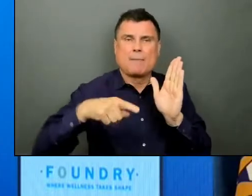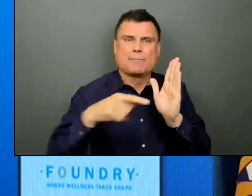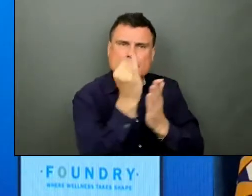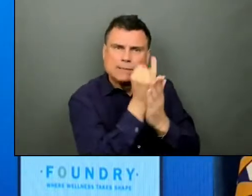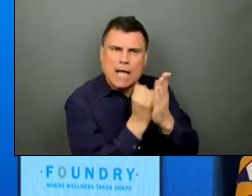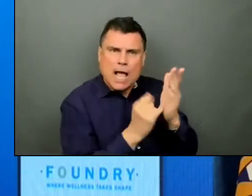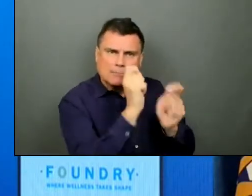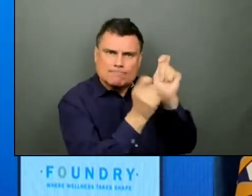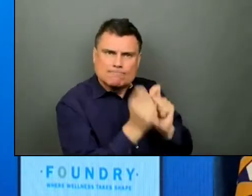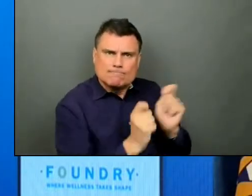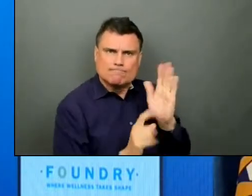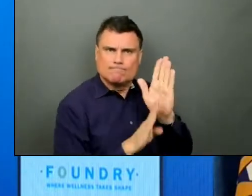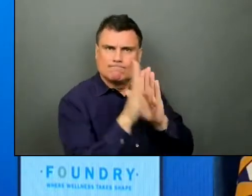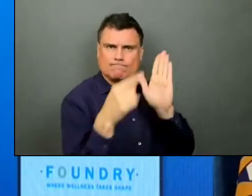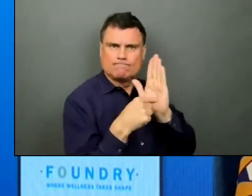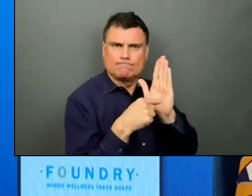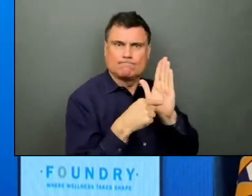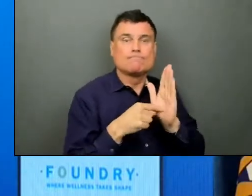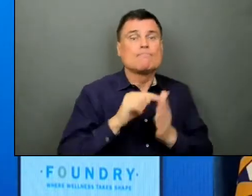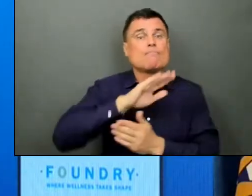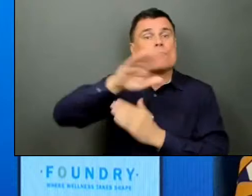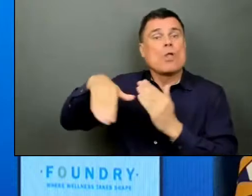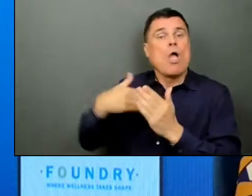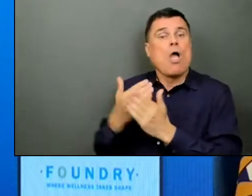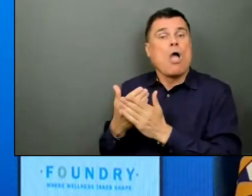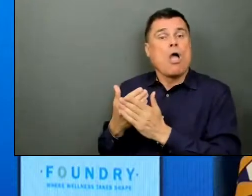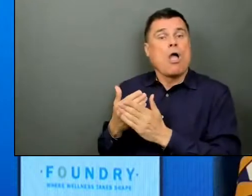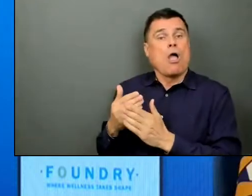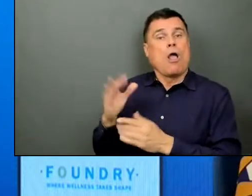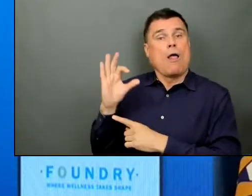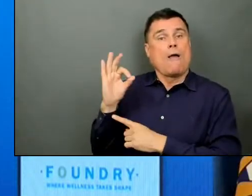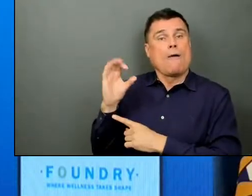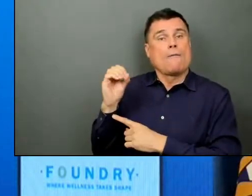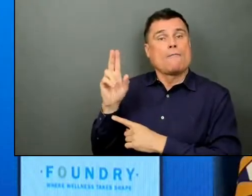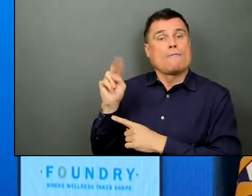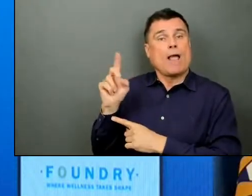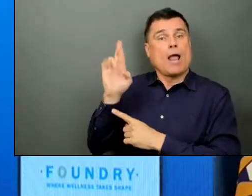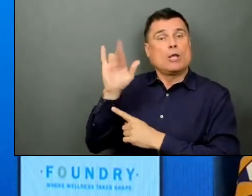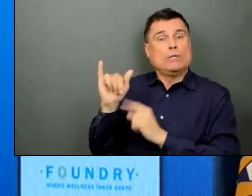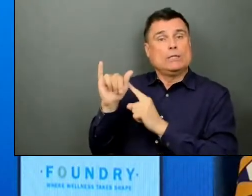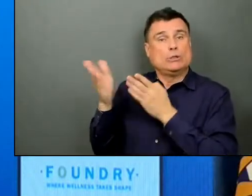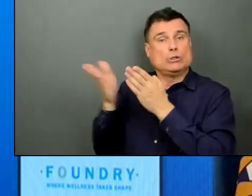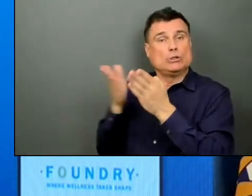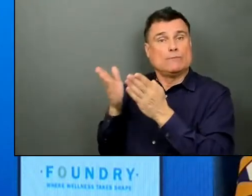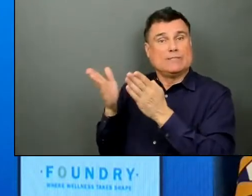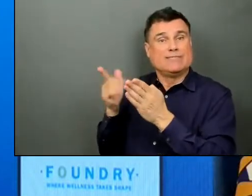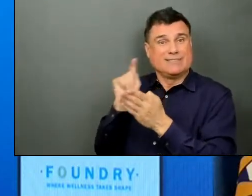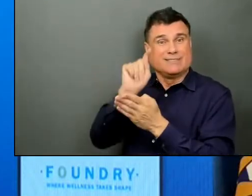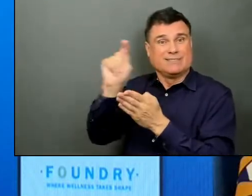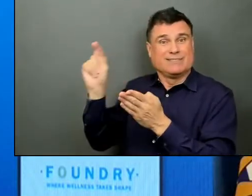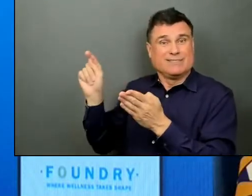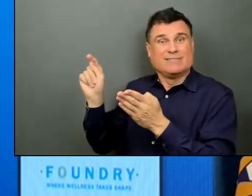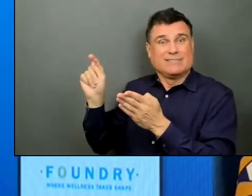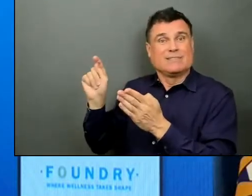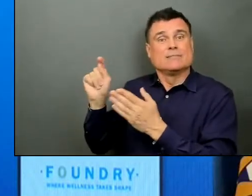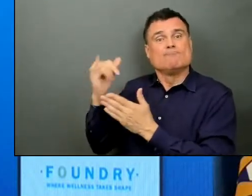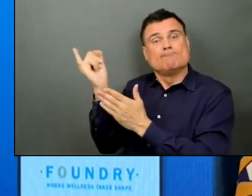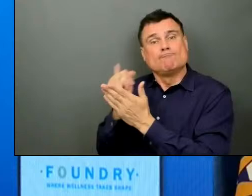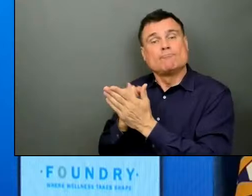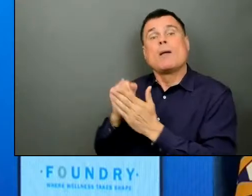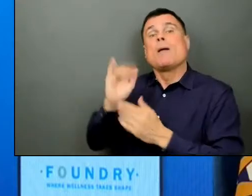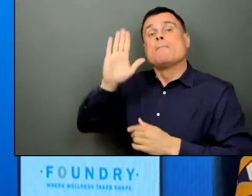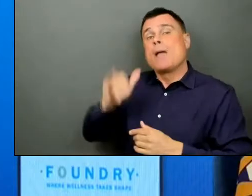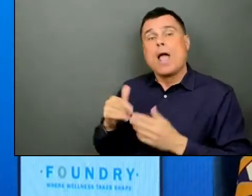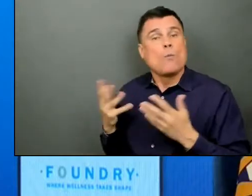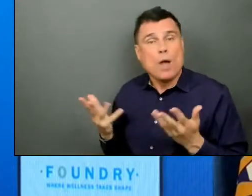All the Foundry services were designed by and for youth and with youth in mind, making sure